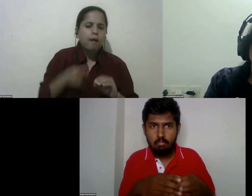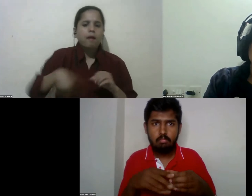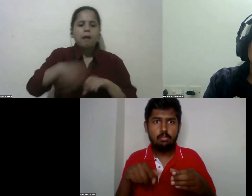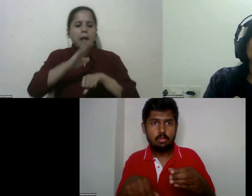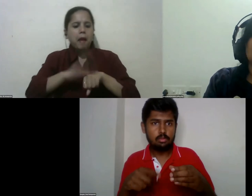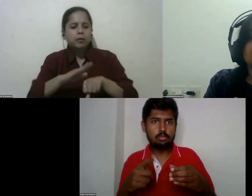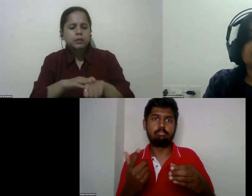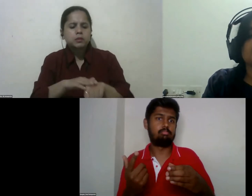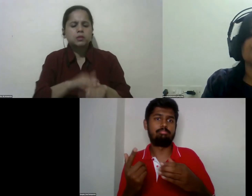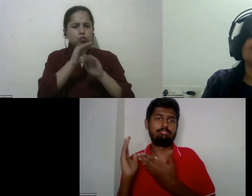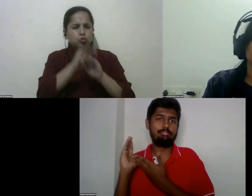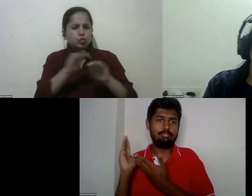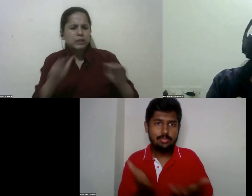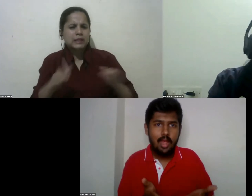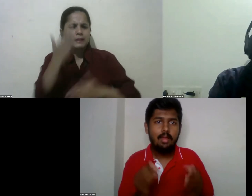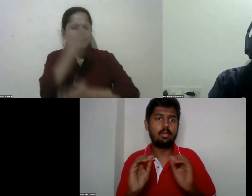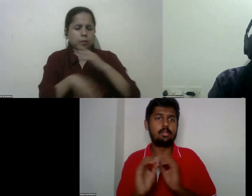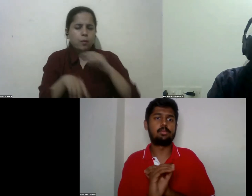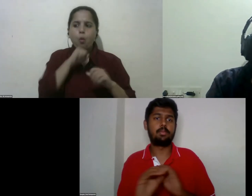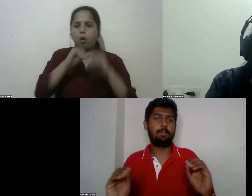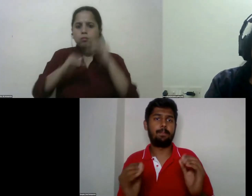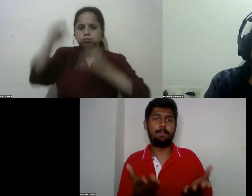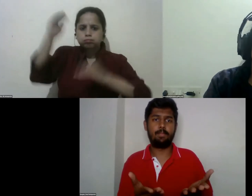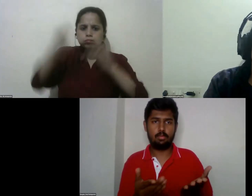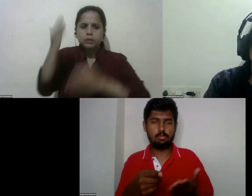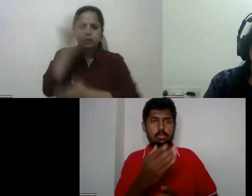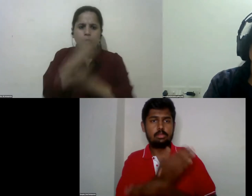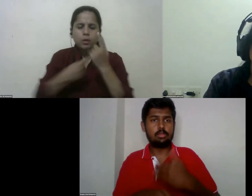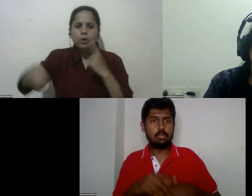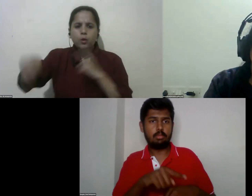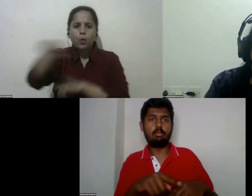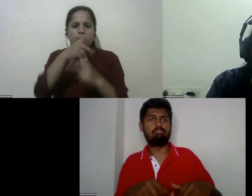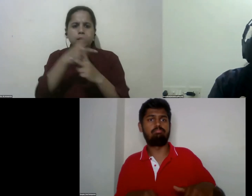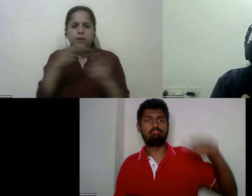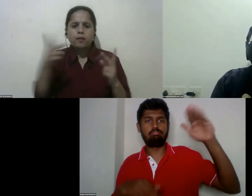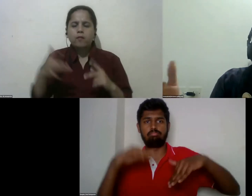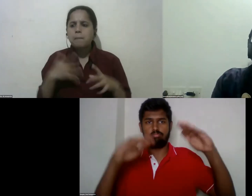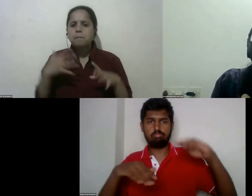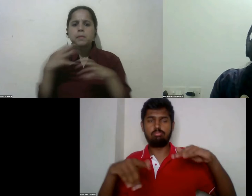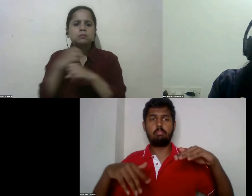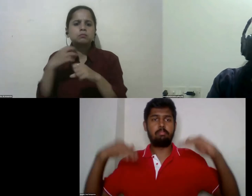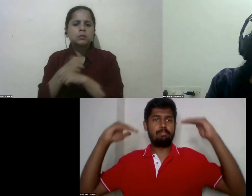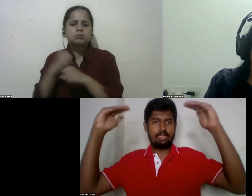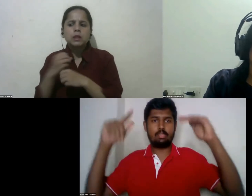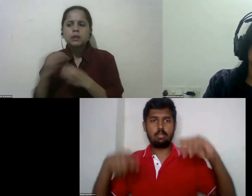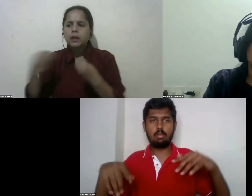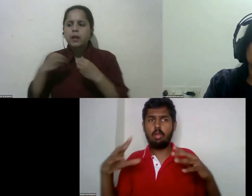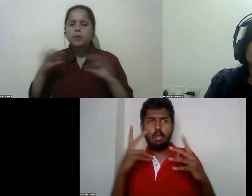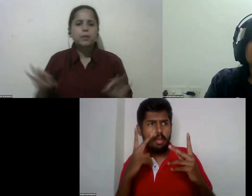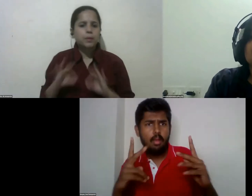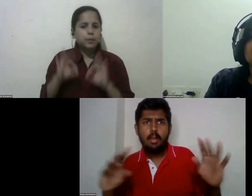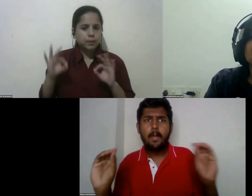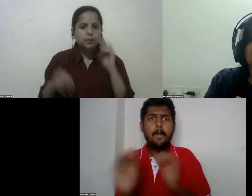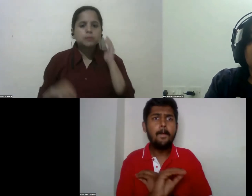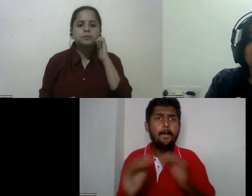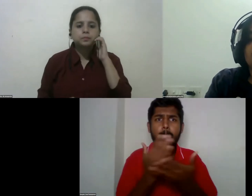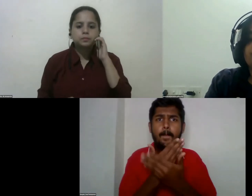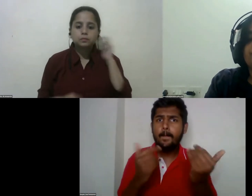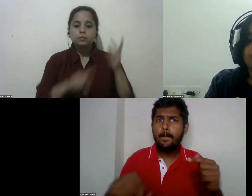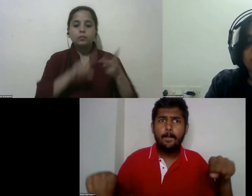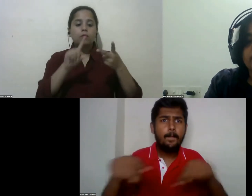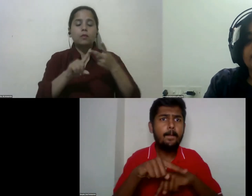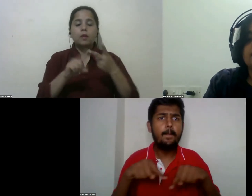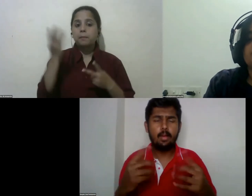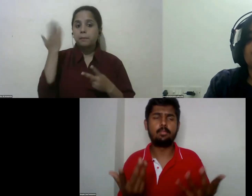disabilities and adults with disabilities across all domains of their lives. Then the second webinar took stock of